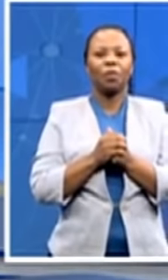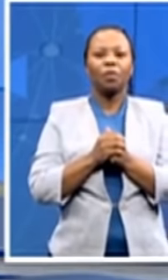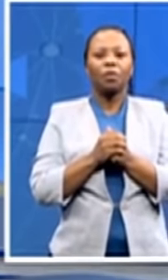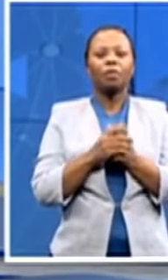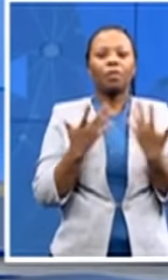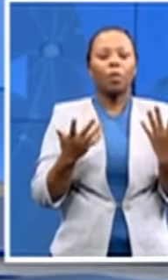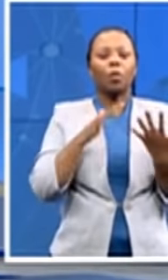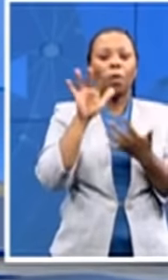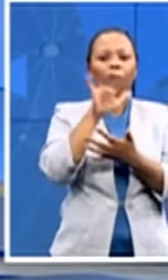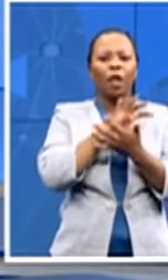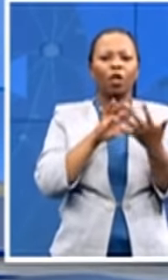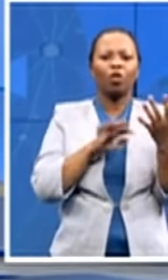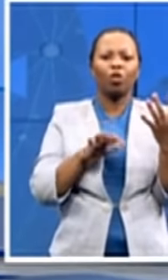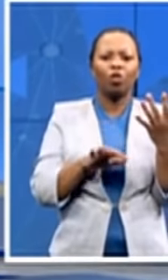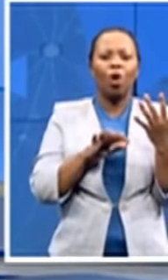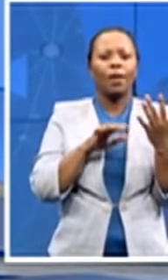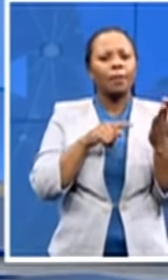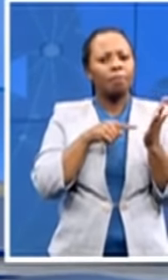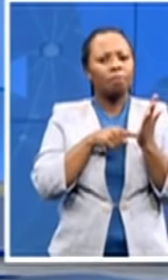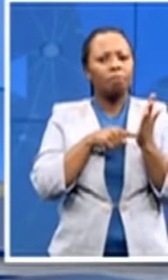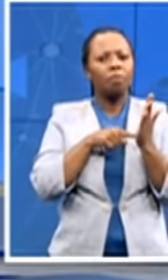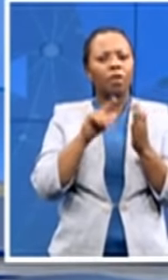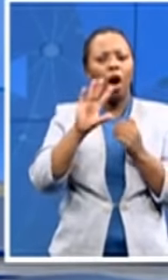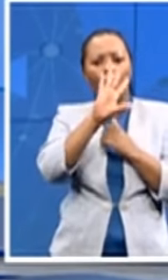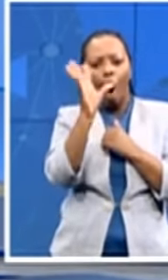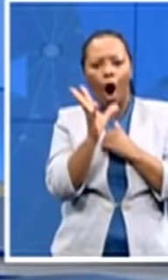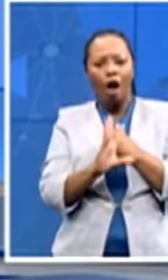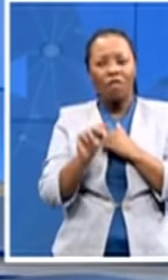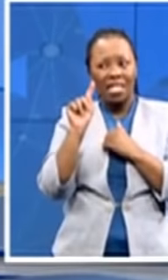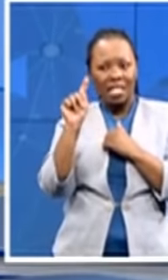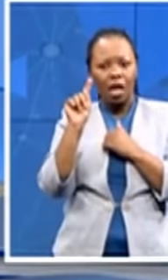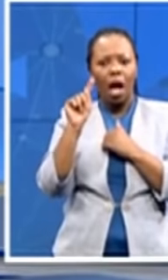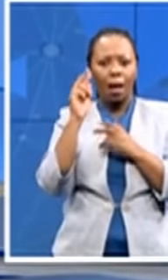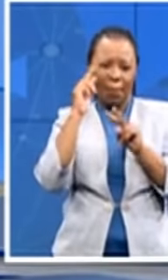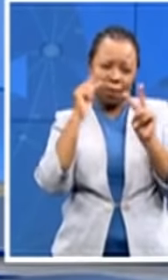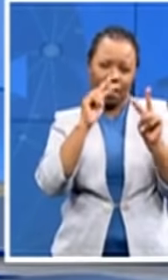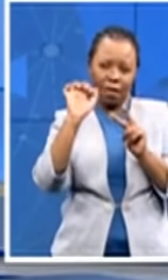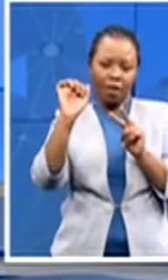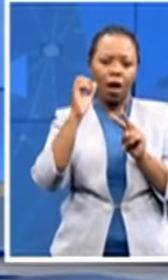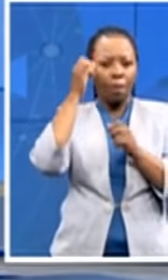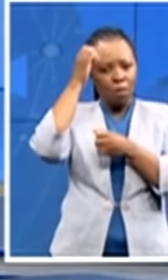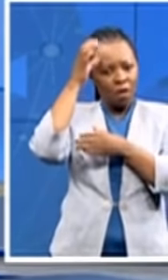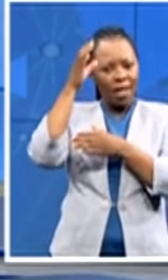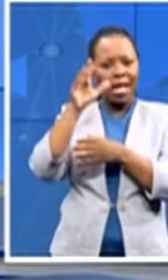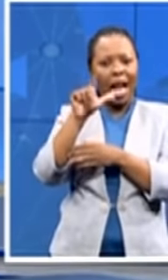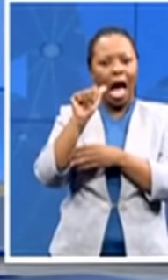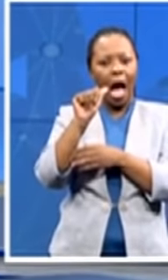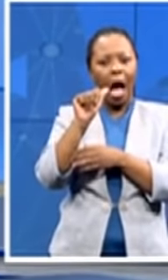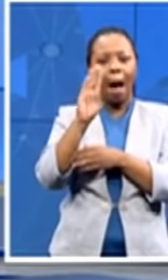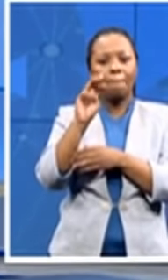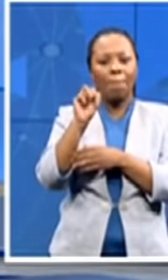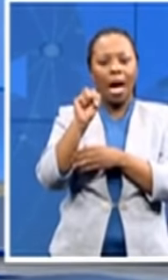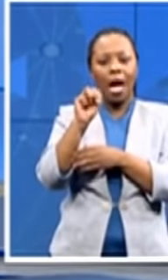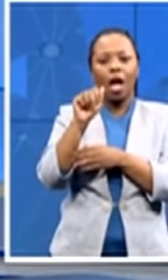from Africa now. We're joined on the line by Professor Lovemore Madhuku, who is based in Zimbabwe,